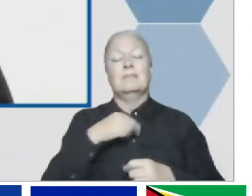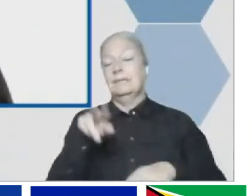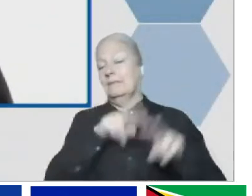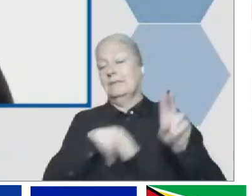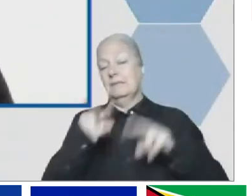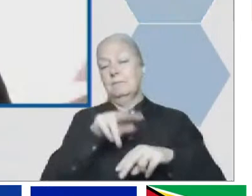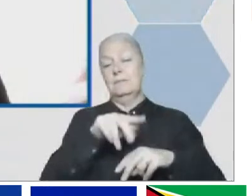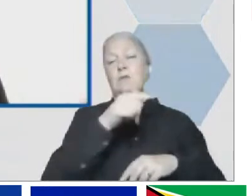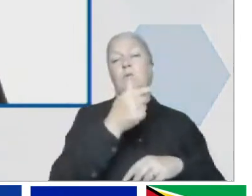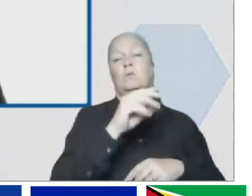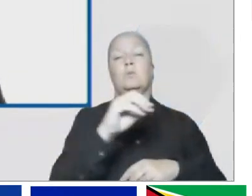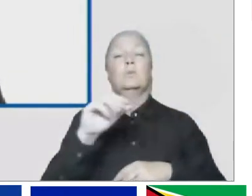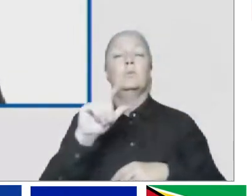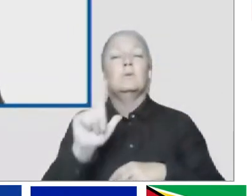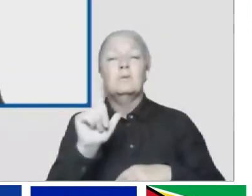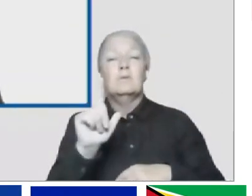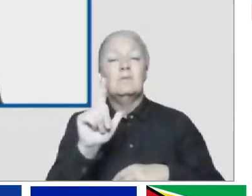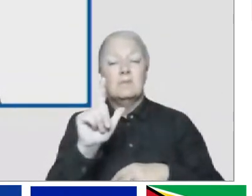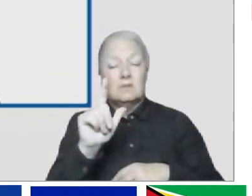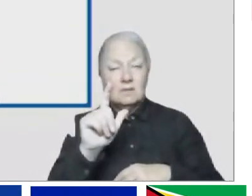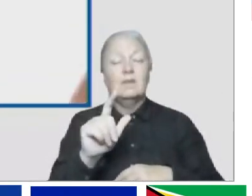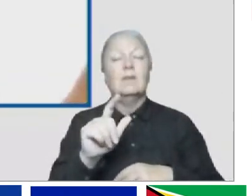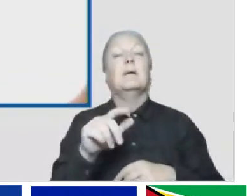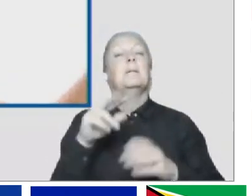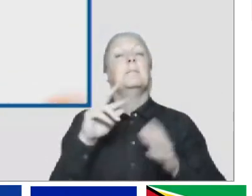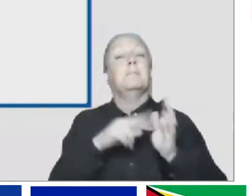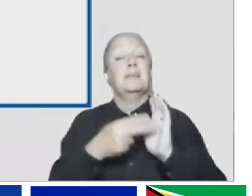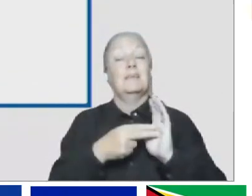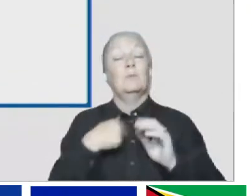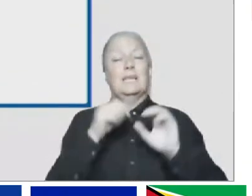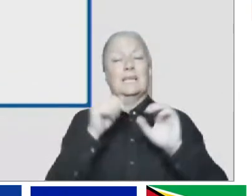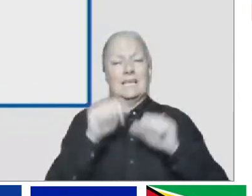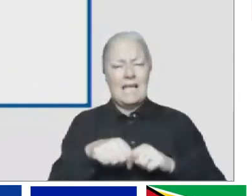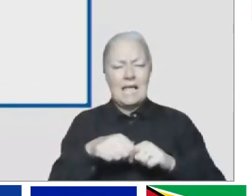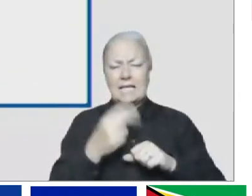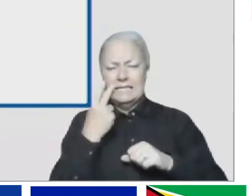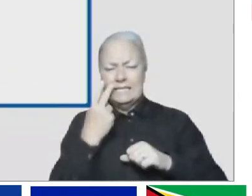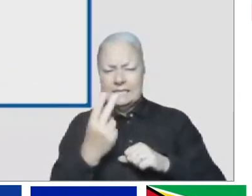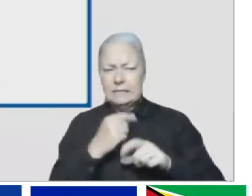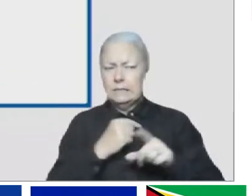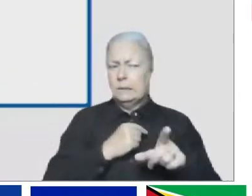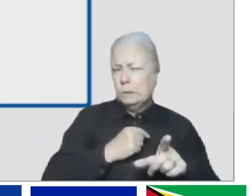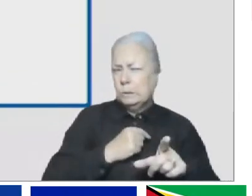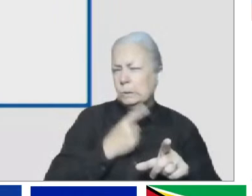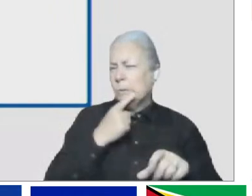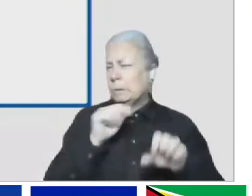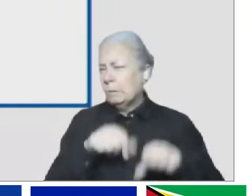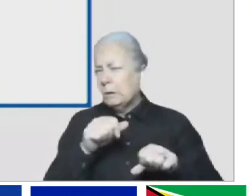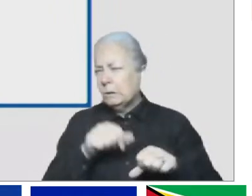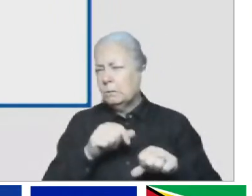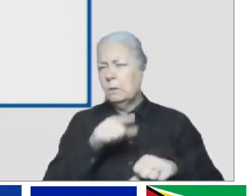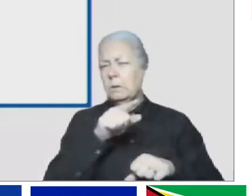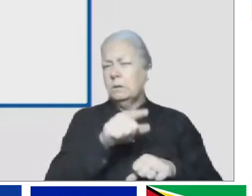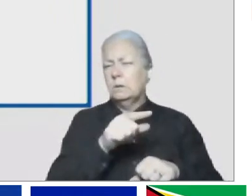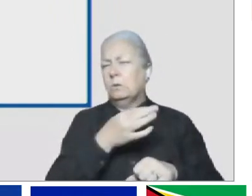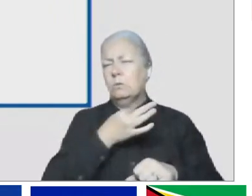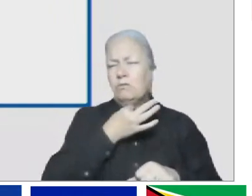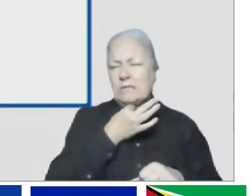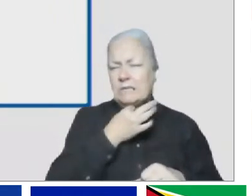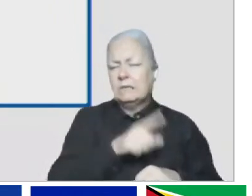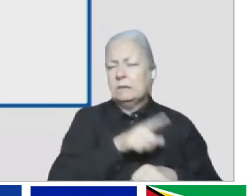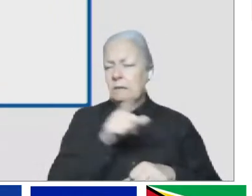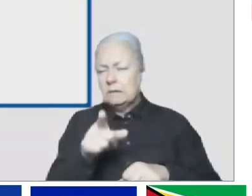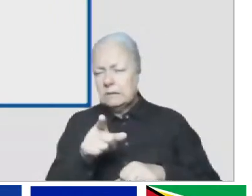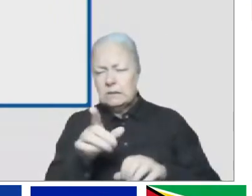infuse risk components and risk exposure components in our infrastructure development of the country. So that promises to be